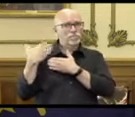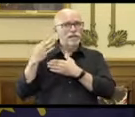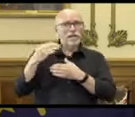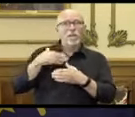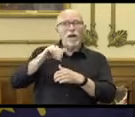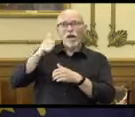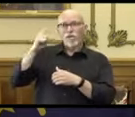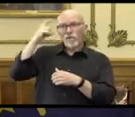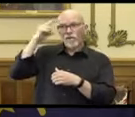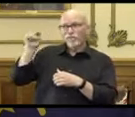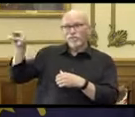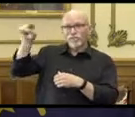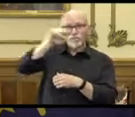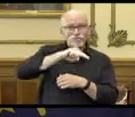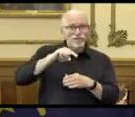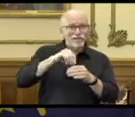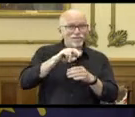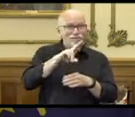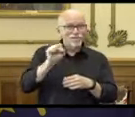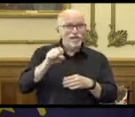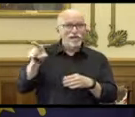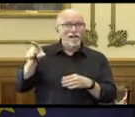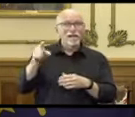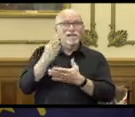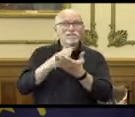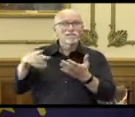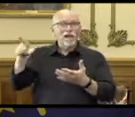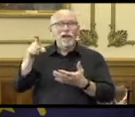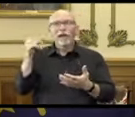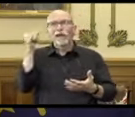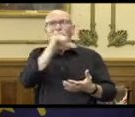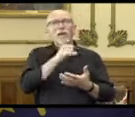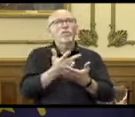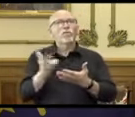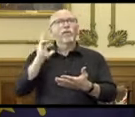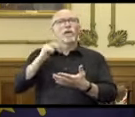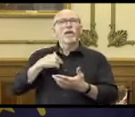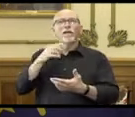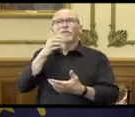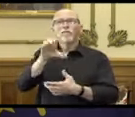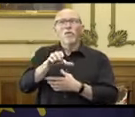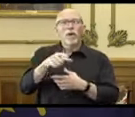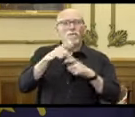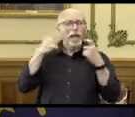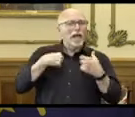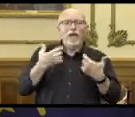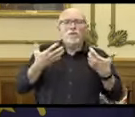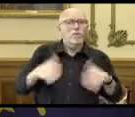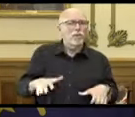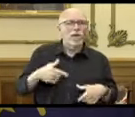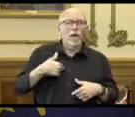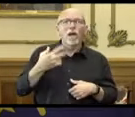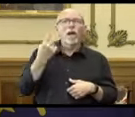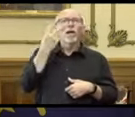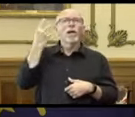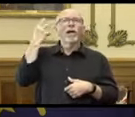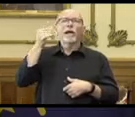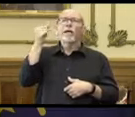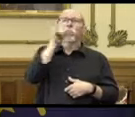cohorts around the country who said, I wish I would have done this 3 weeks ago. And so I don't want us to be 3 weeks from now where they